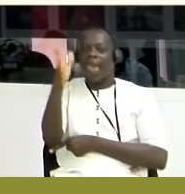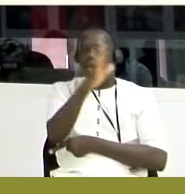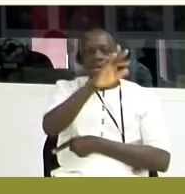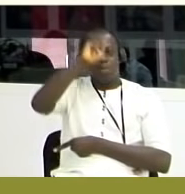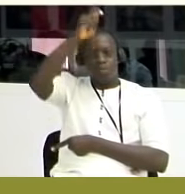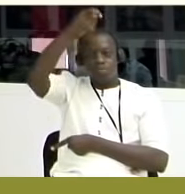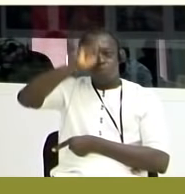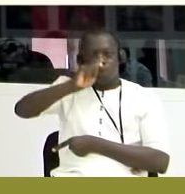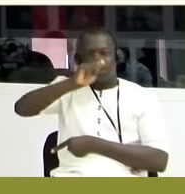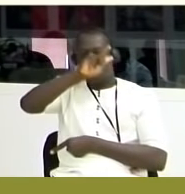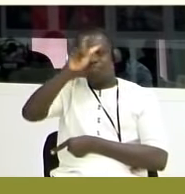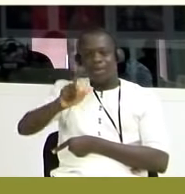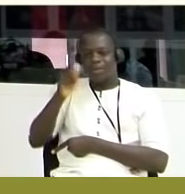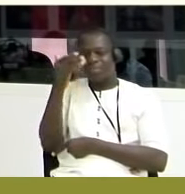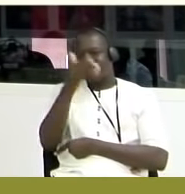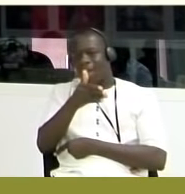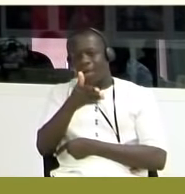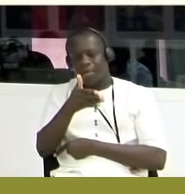near them.